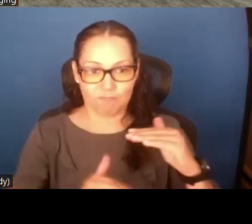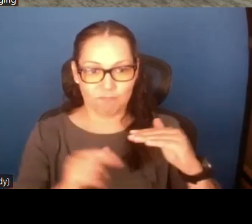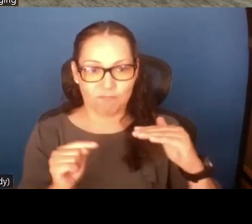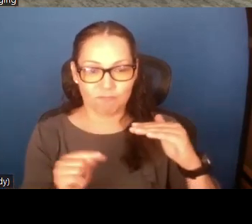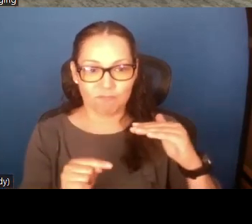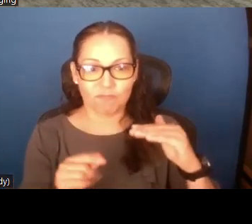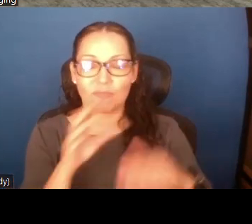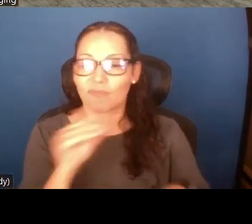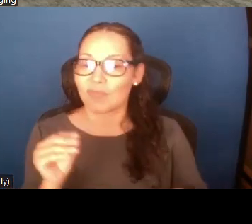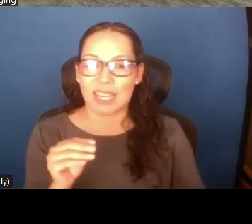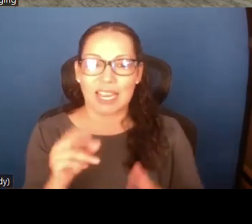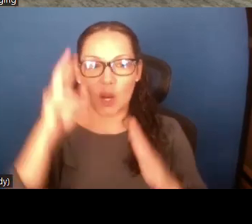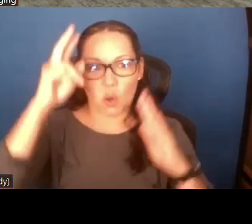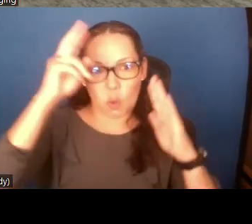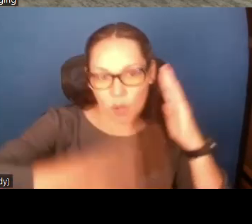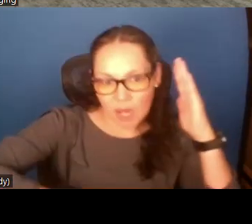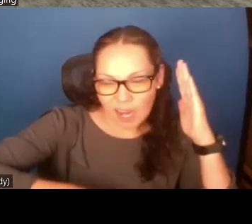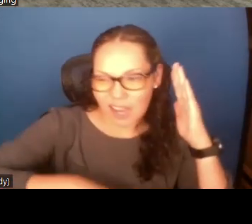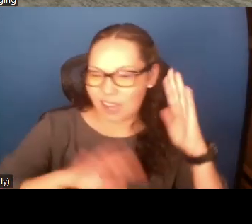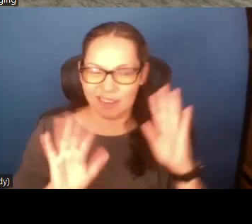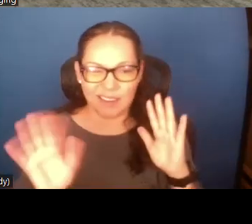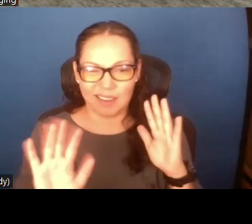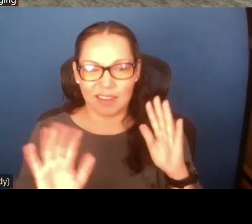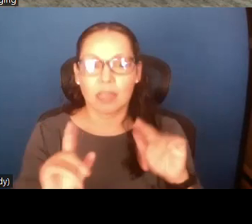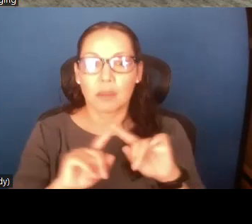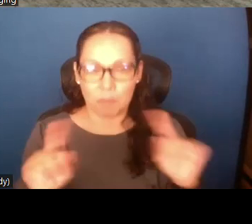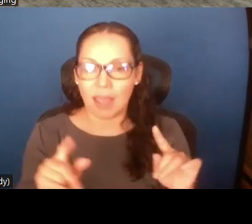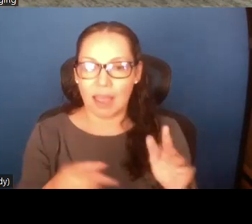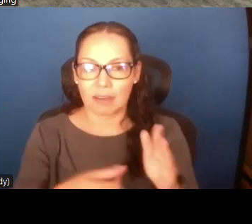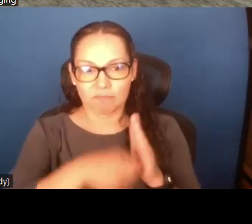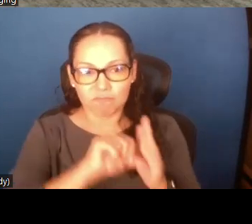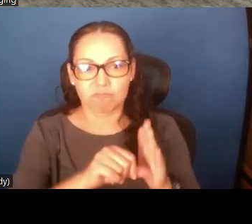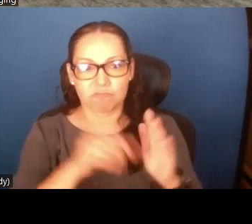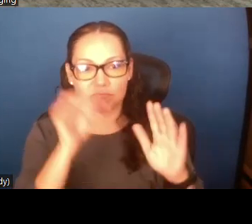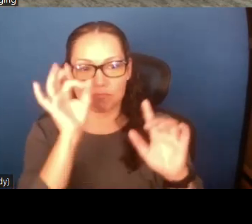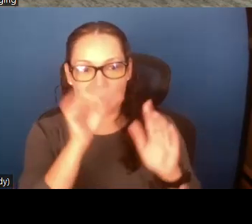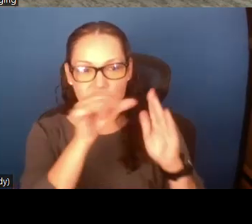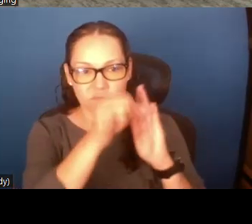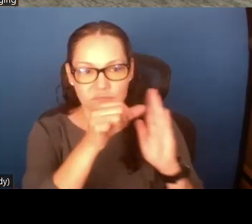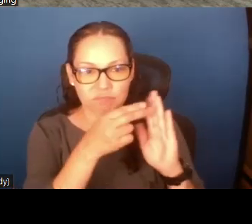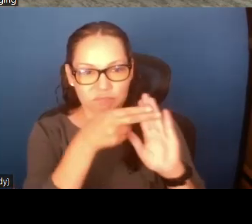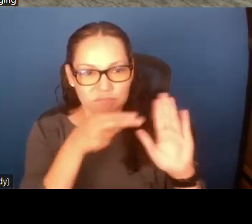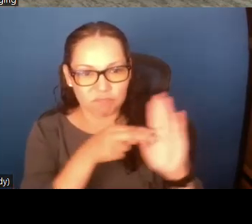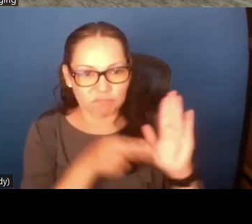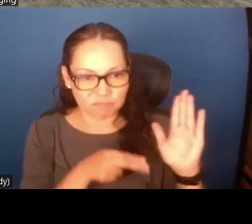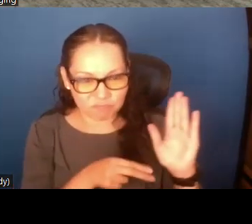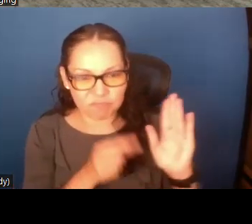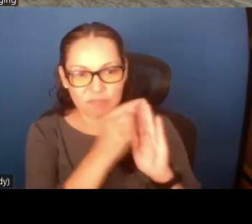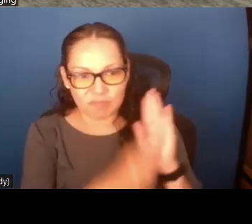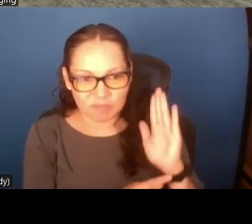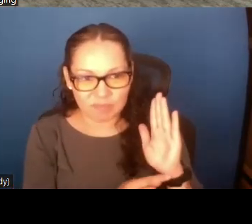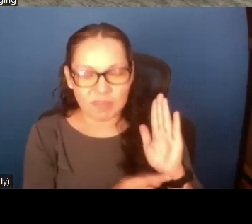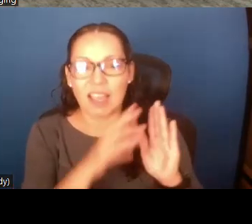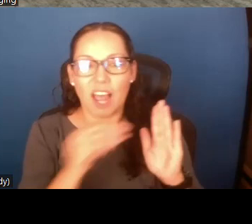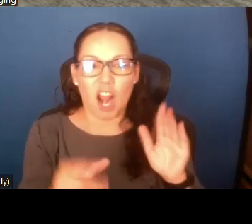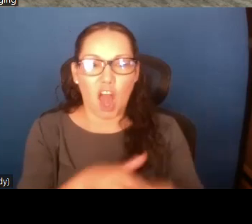read the entirety of the principles, but I do want to highlight the main components of the first principles, which is that long-term care